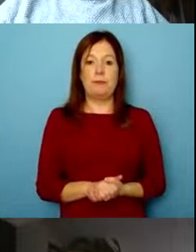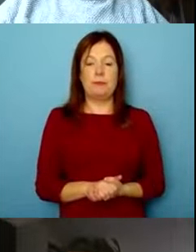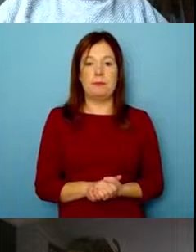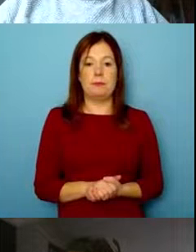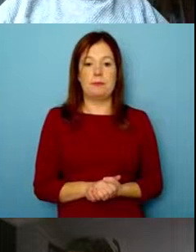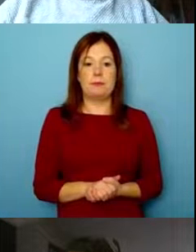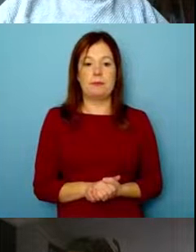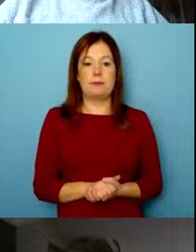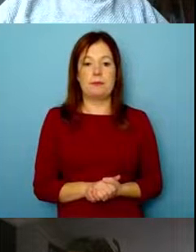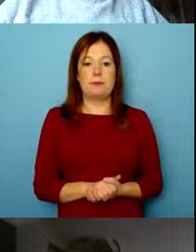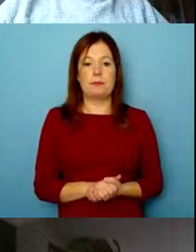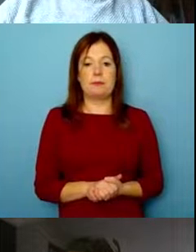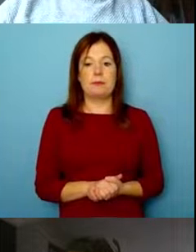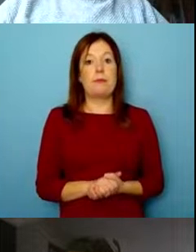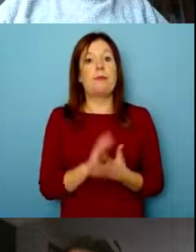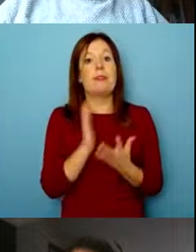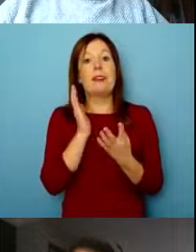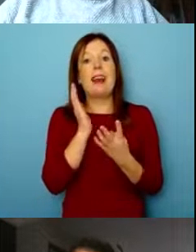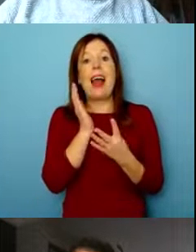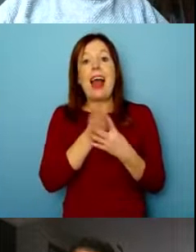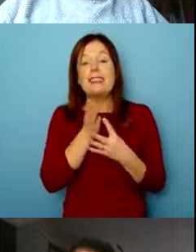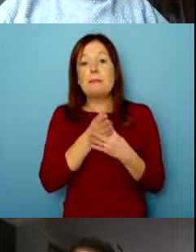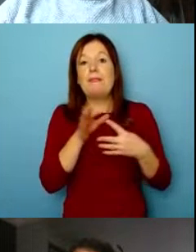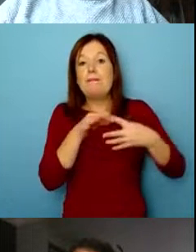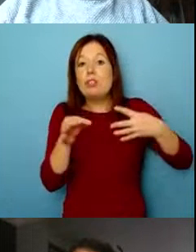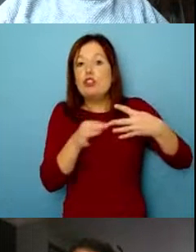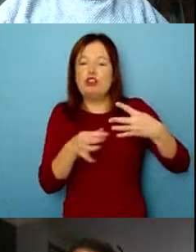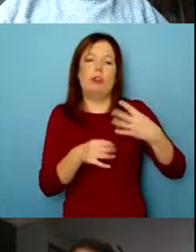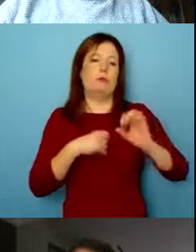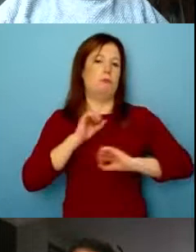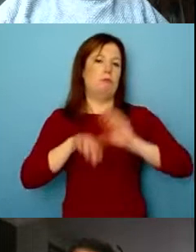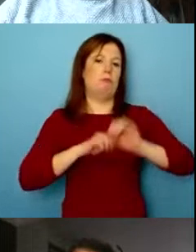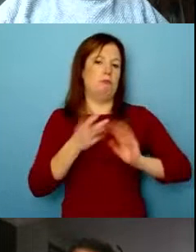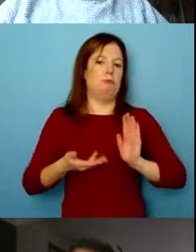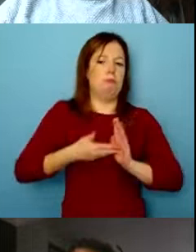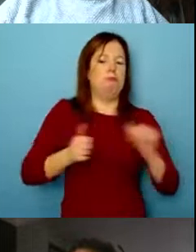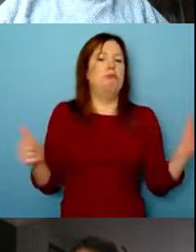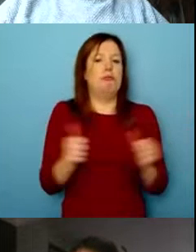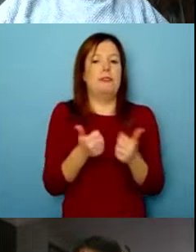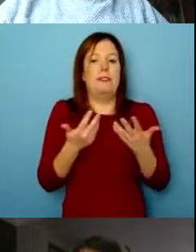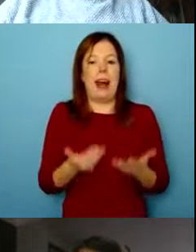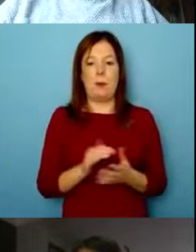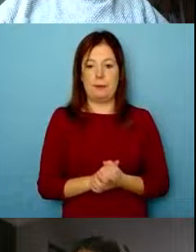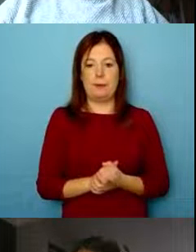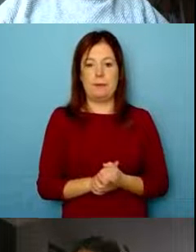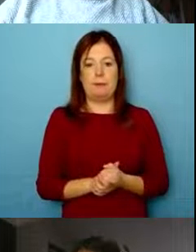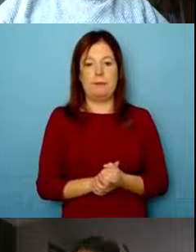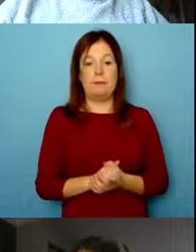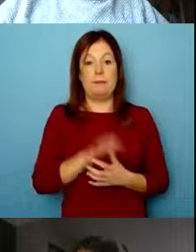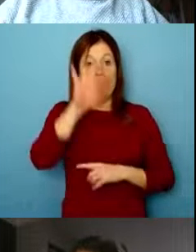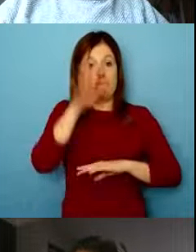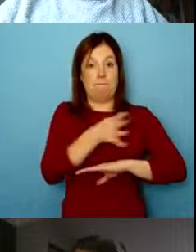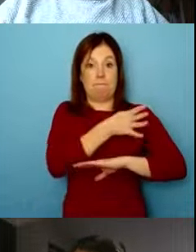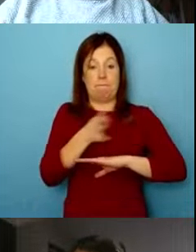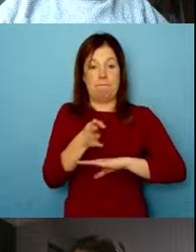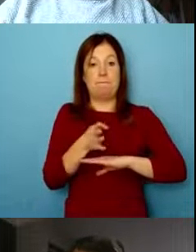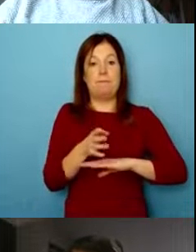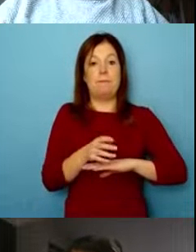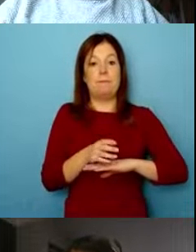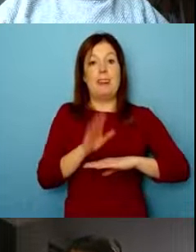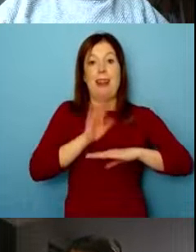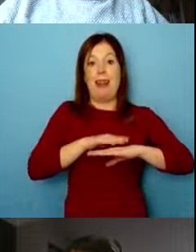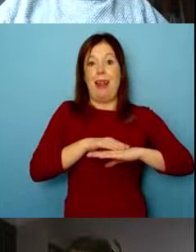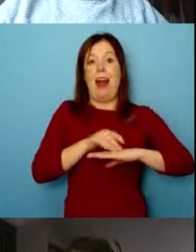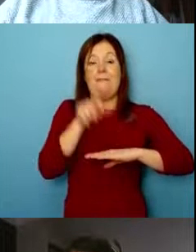very briefly about the accessibility features themselves. So on the left-hand side of this table shows a list